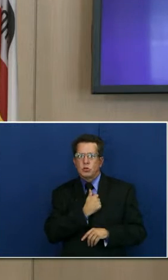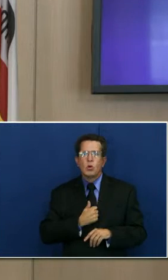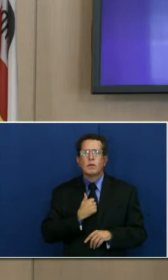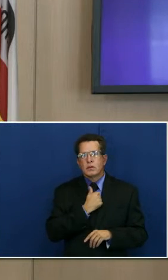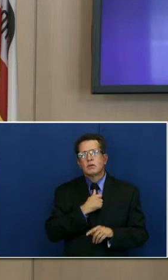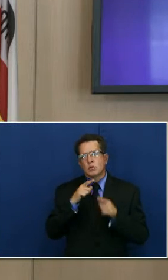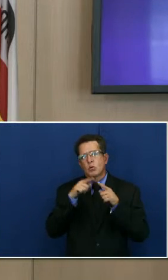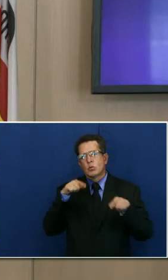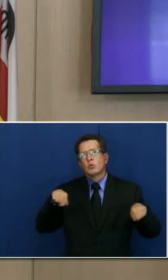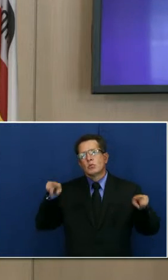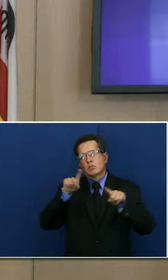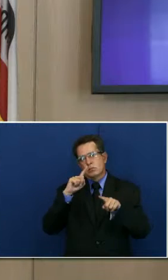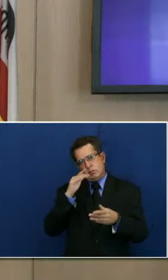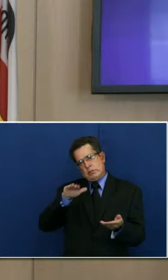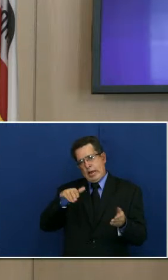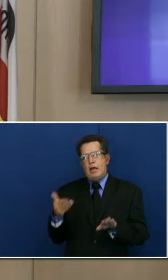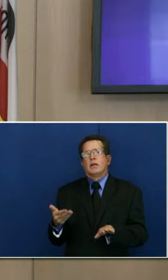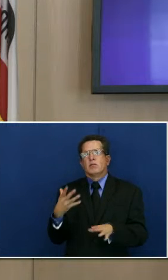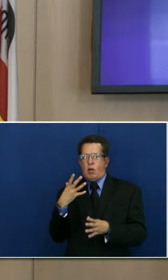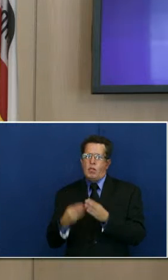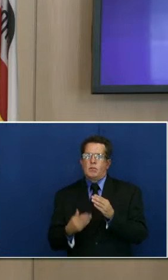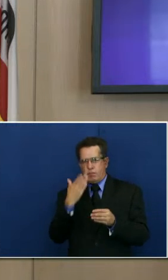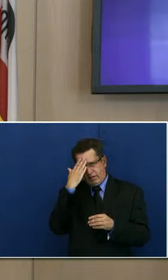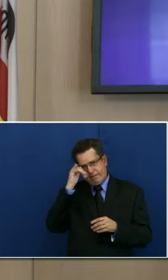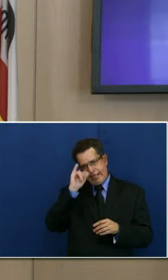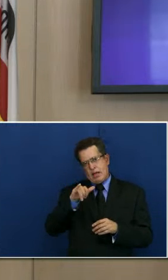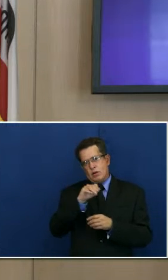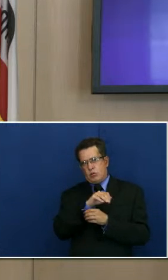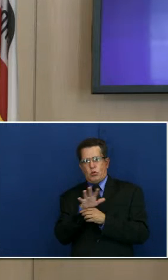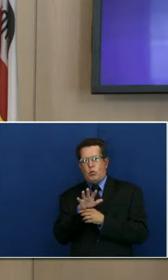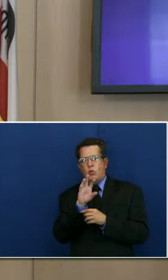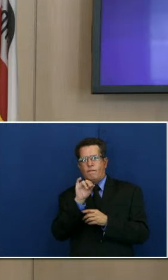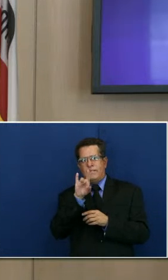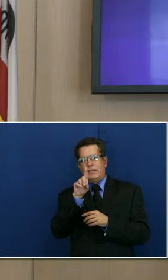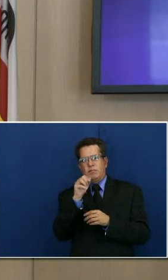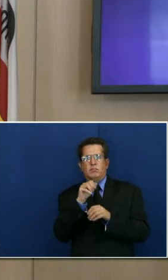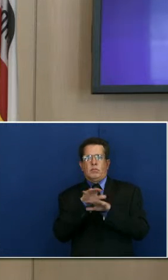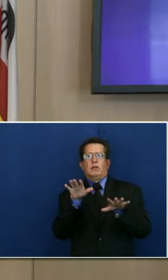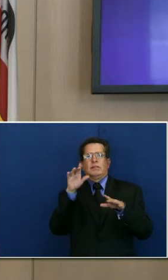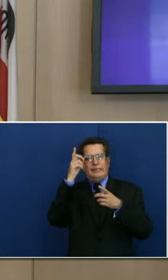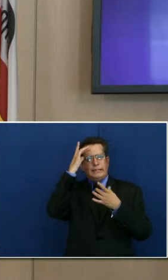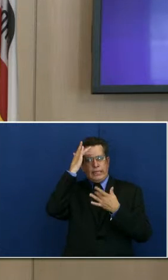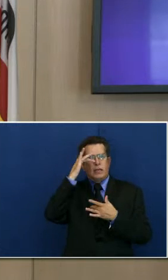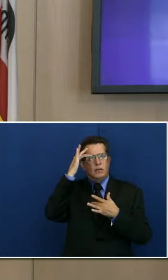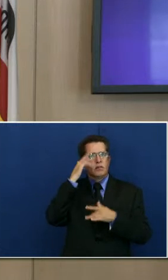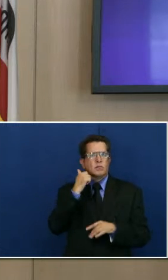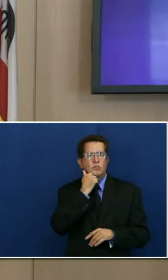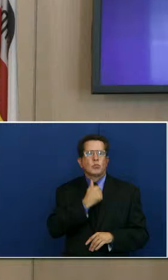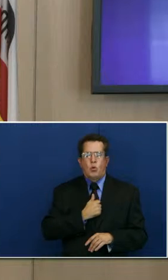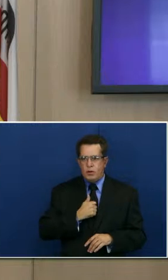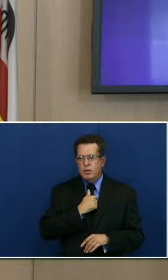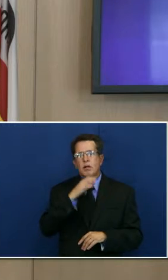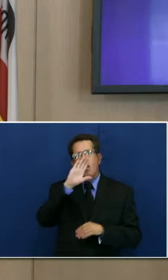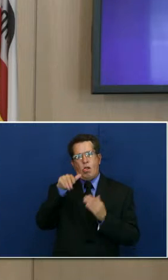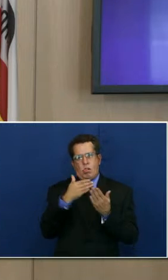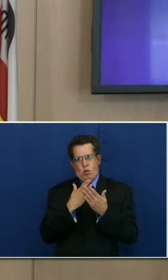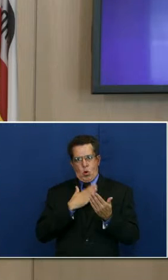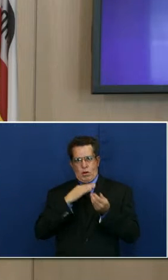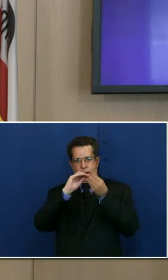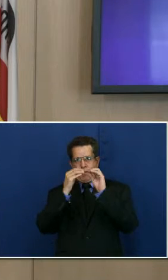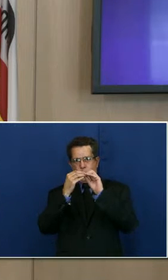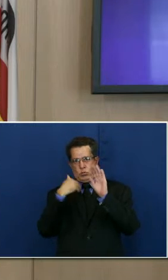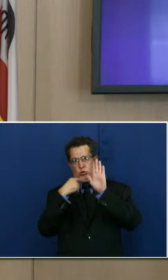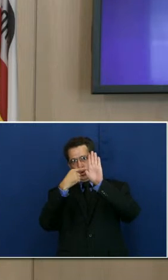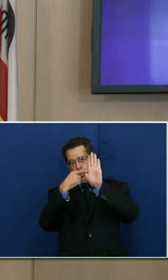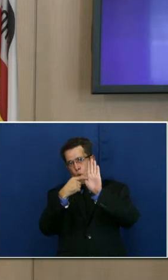of individuals that have lost their lives due to COVID-19. And all of our data, the information we've